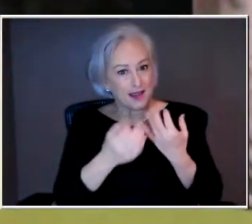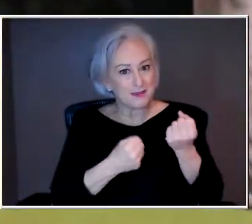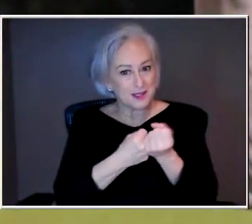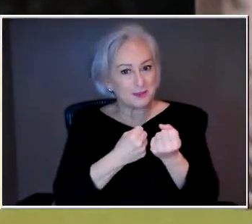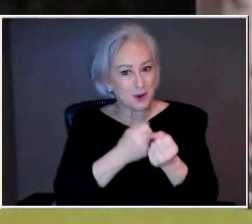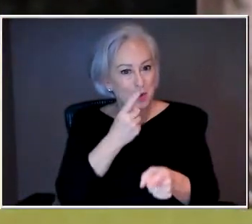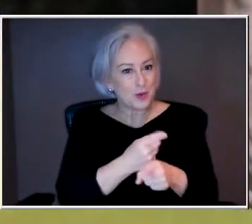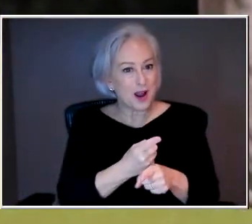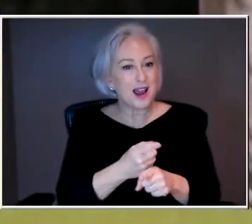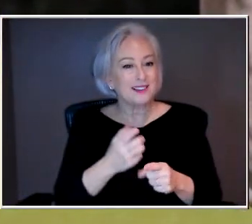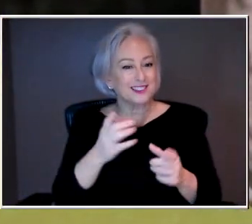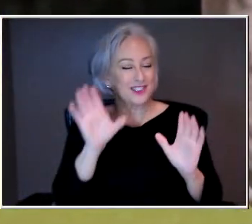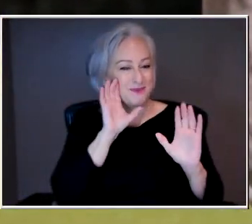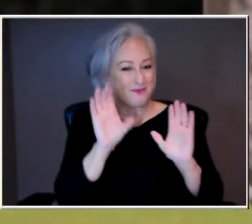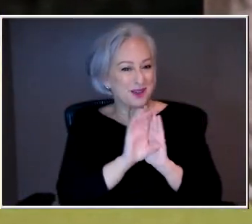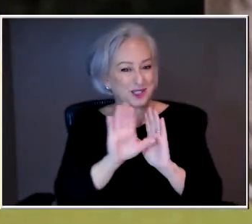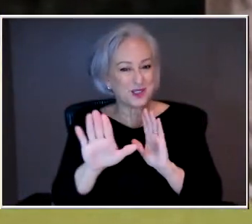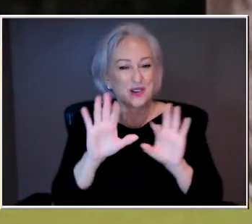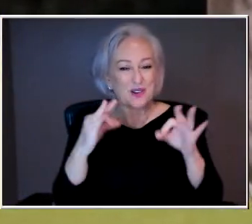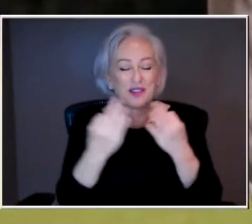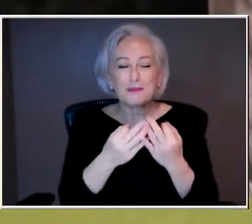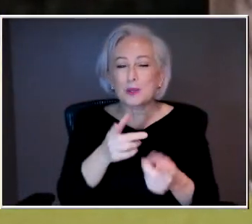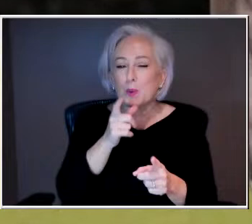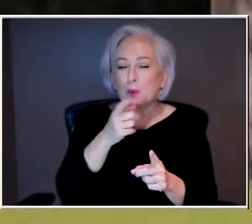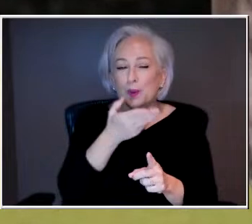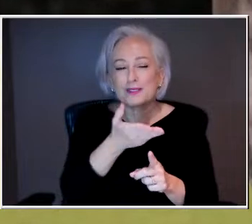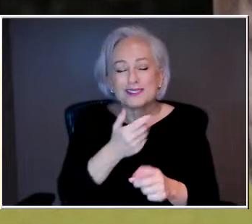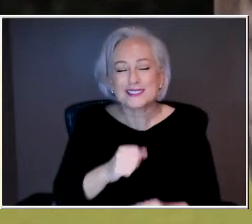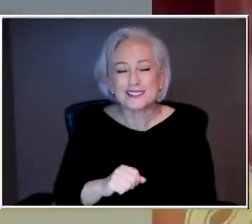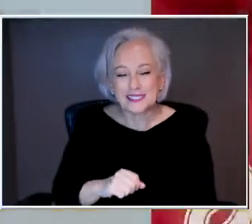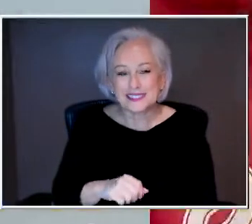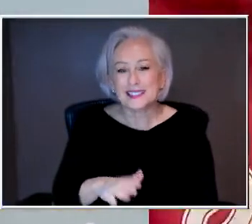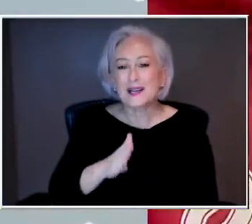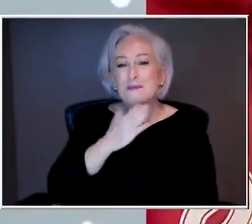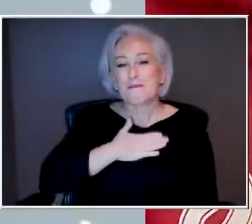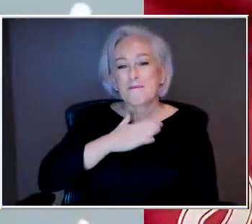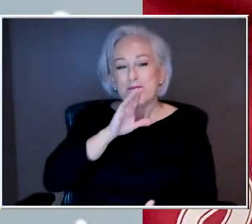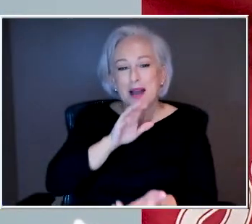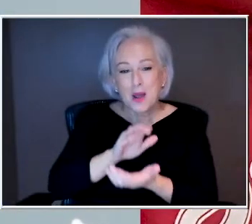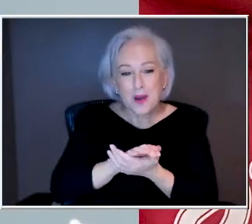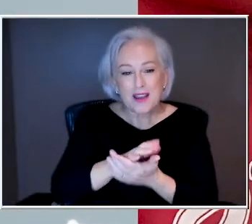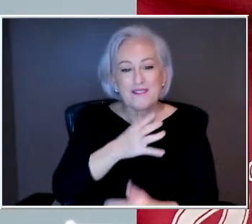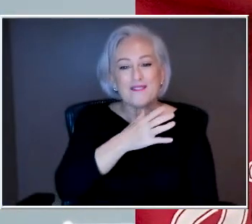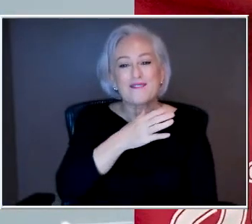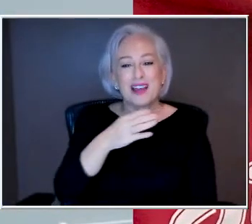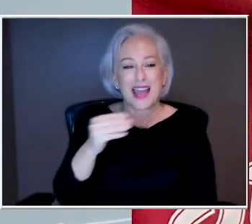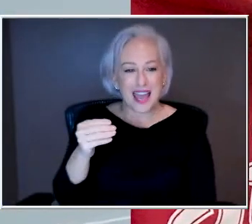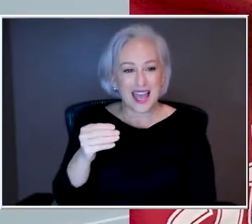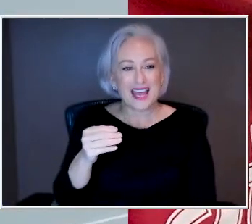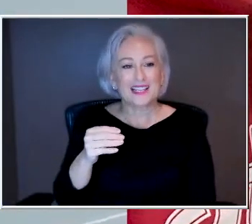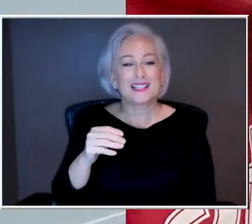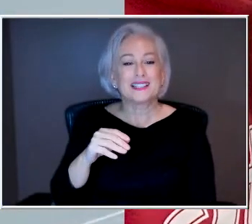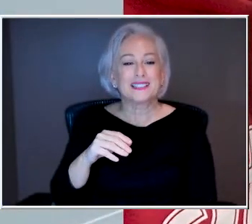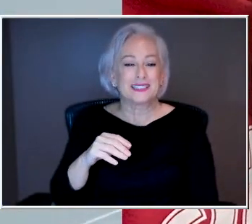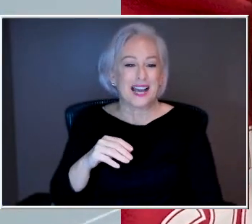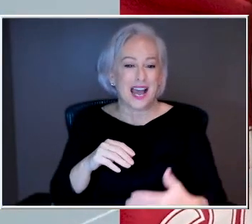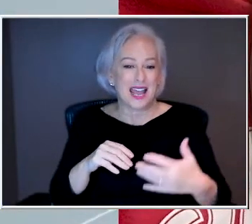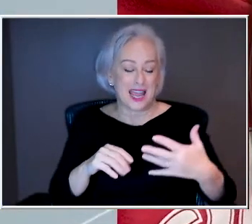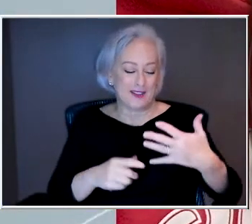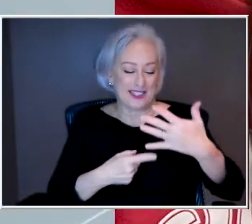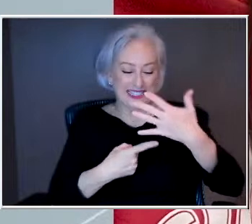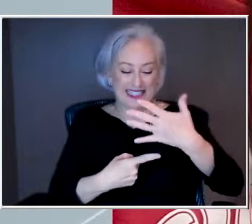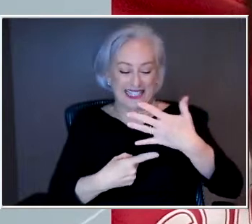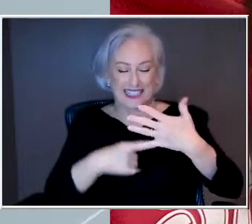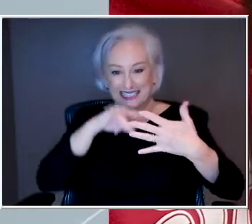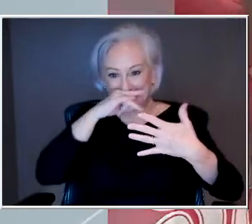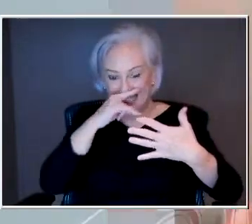Sure. Of your family. Who are we looking at in this picture? That is my wife and my fifth of 6 kids, Chris. 6